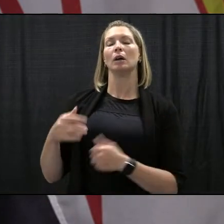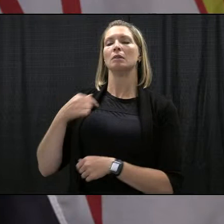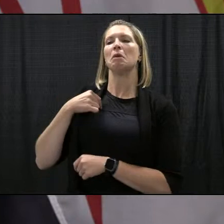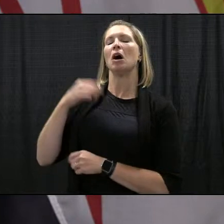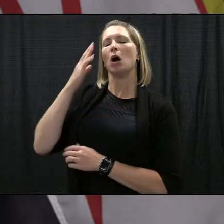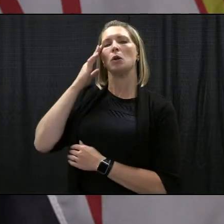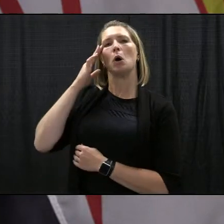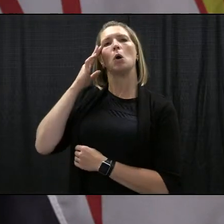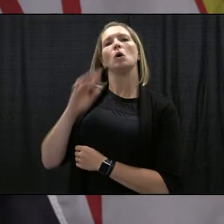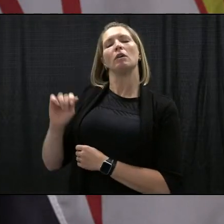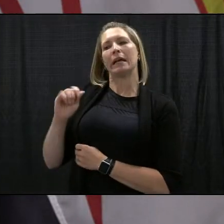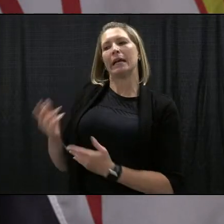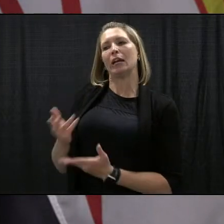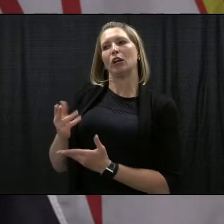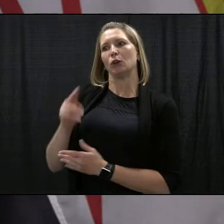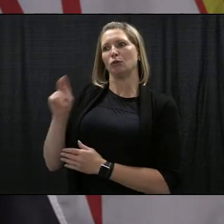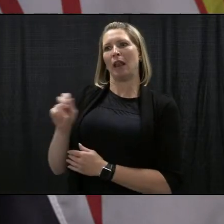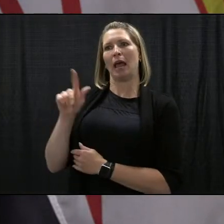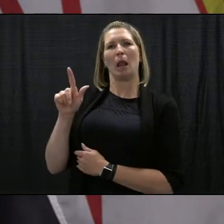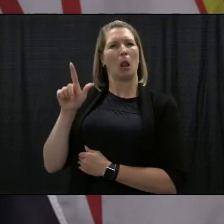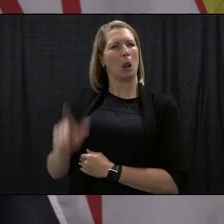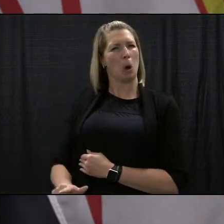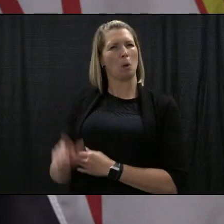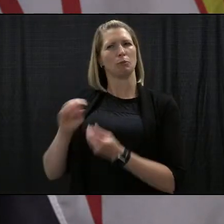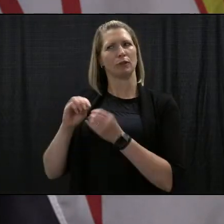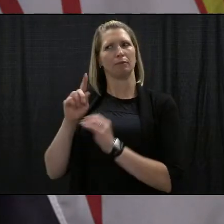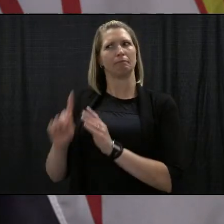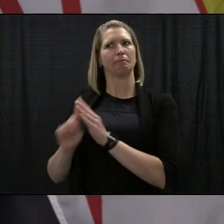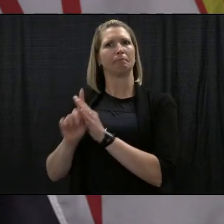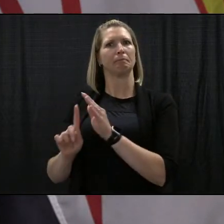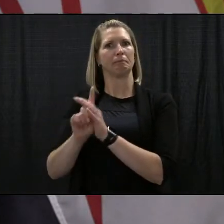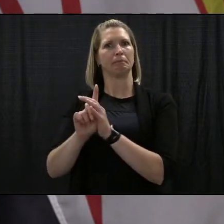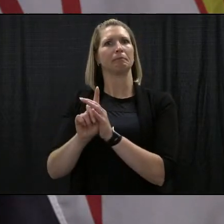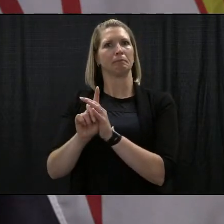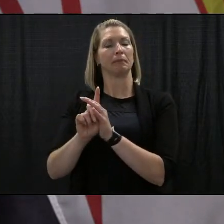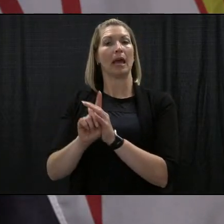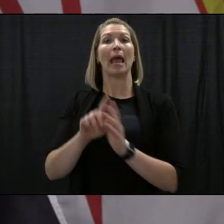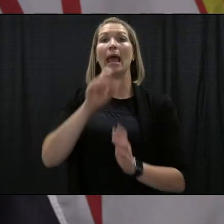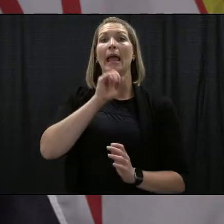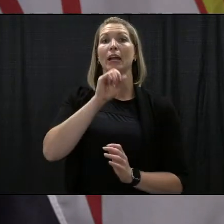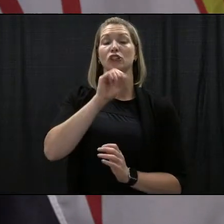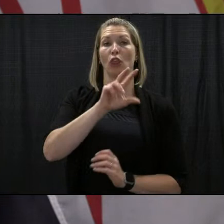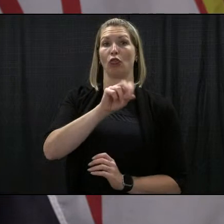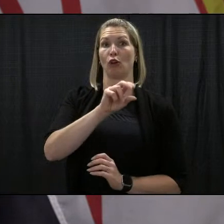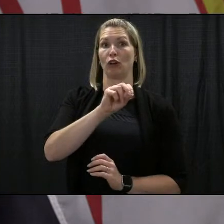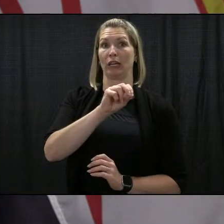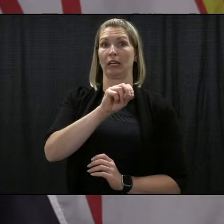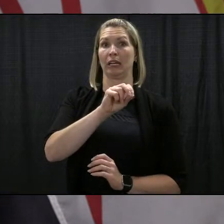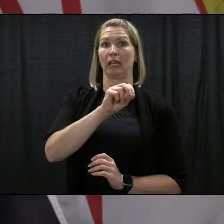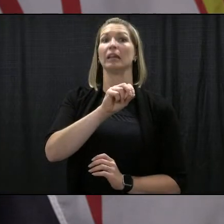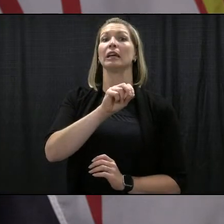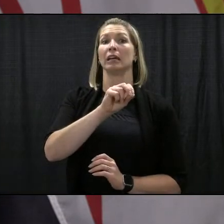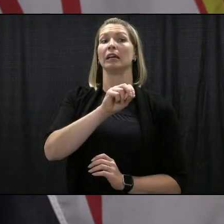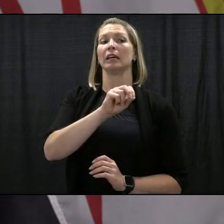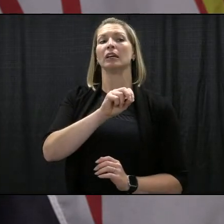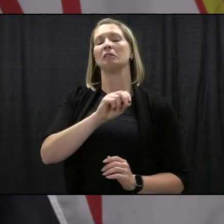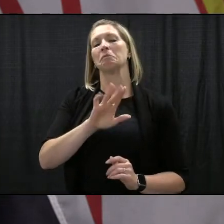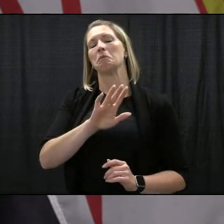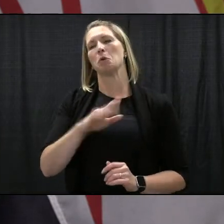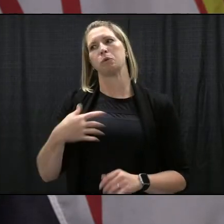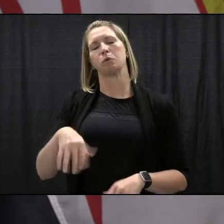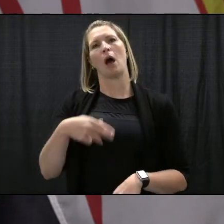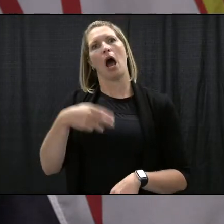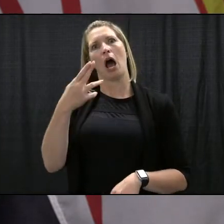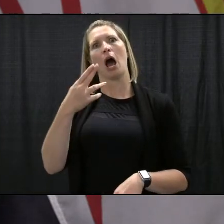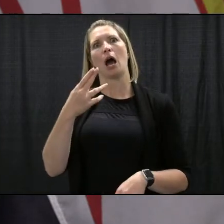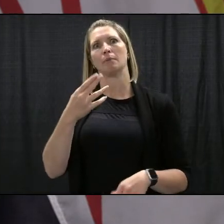and this is not entirely surprising given that the 20 to 30 age group has the lowest vaccination rates. While